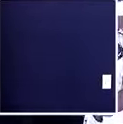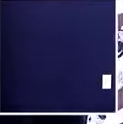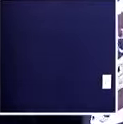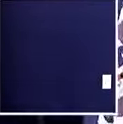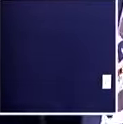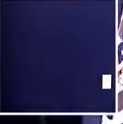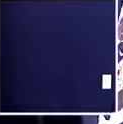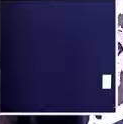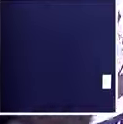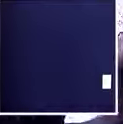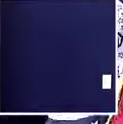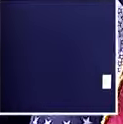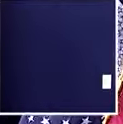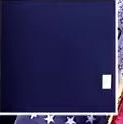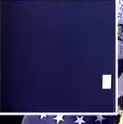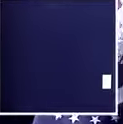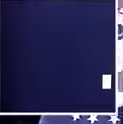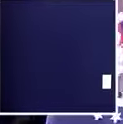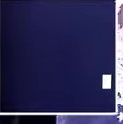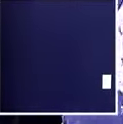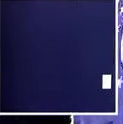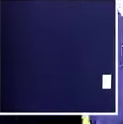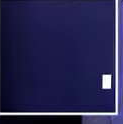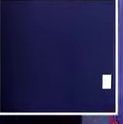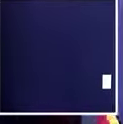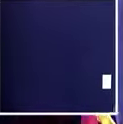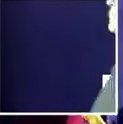I will, thank you.